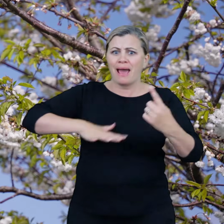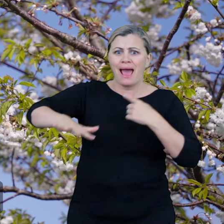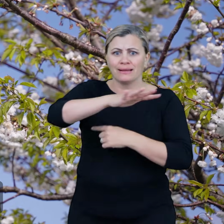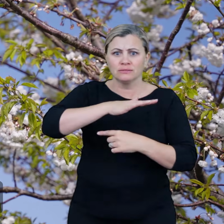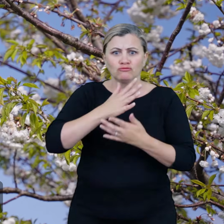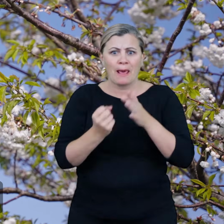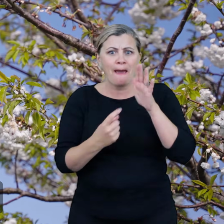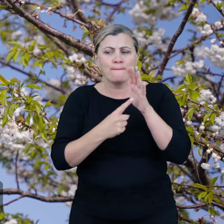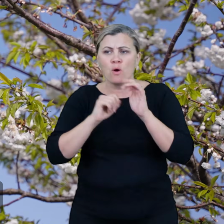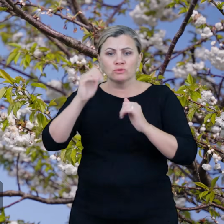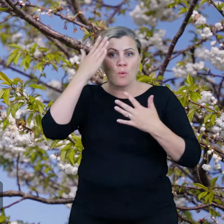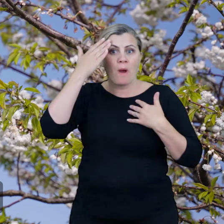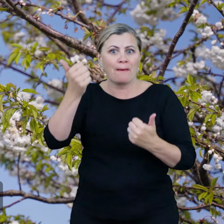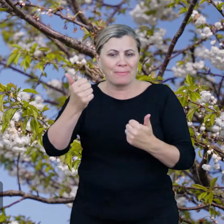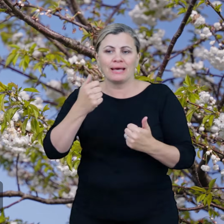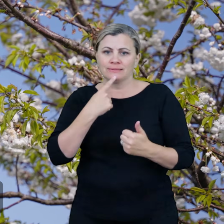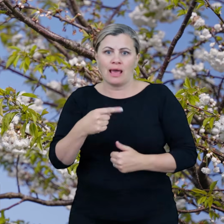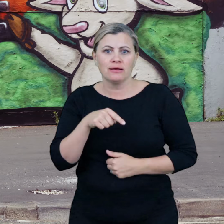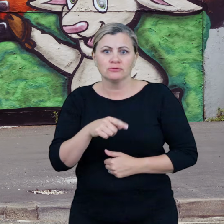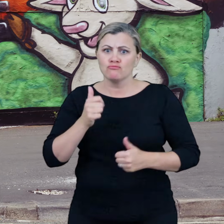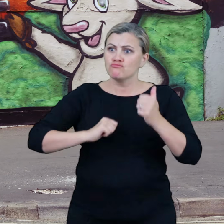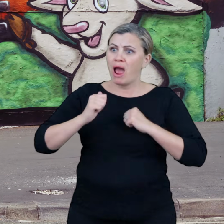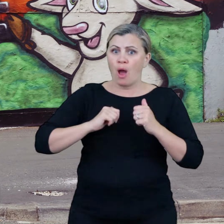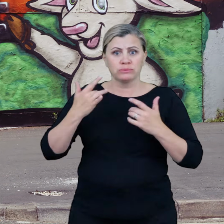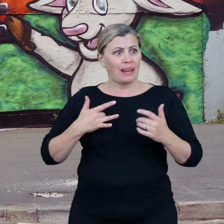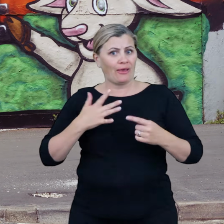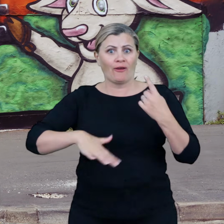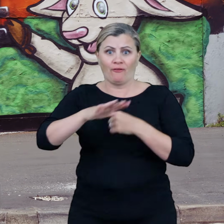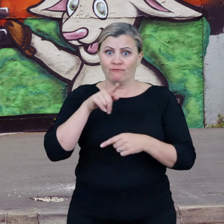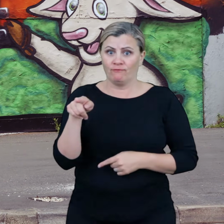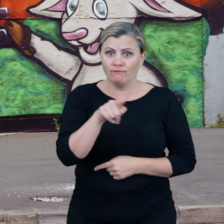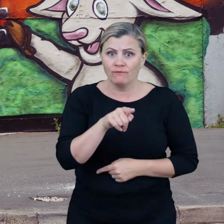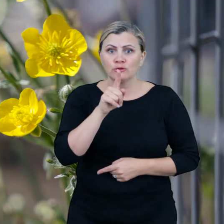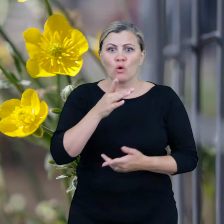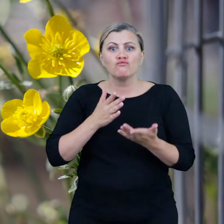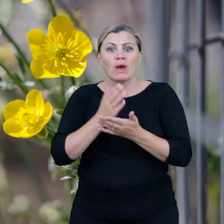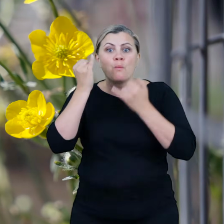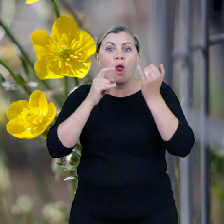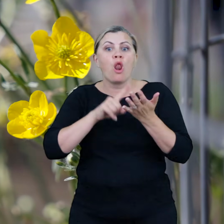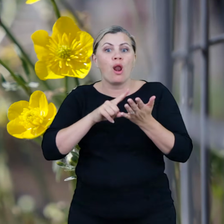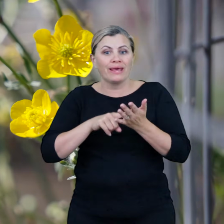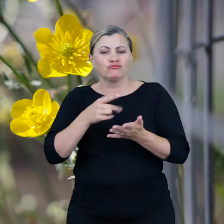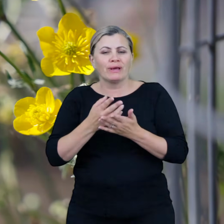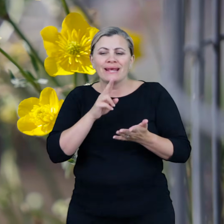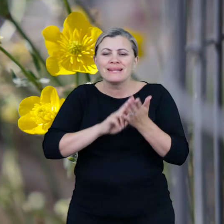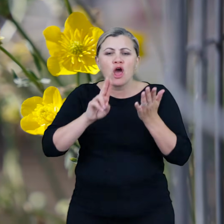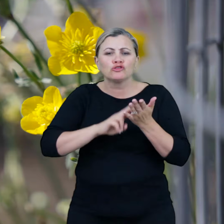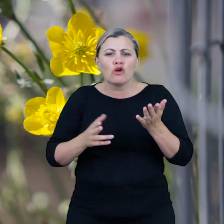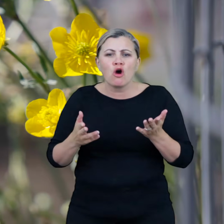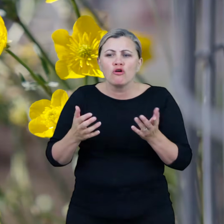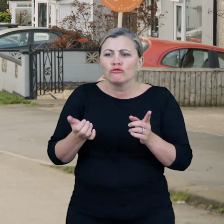Lockleaze were vitally important to their well-being. They're really proud of where they live. So Really Wild Lockleaze is a nature